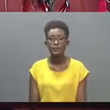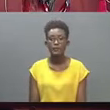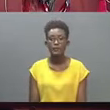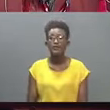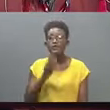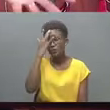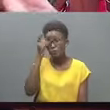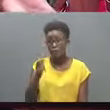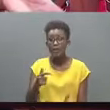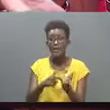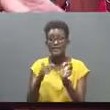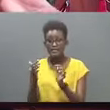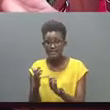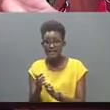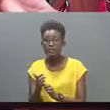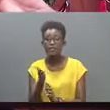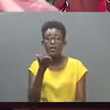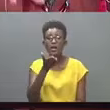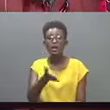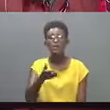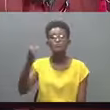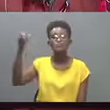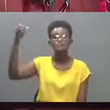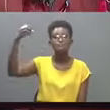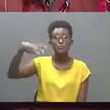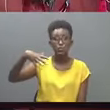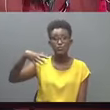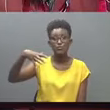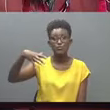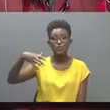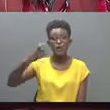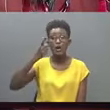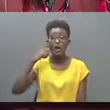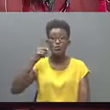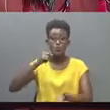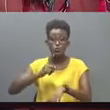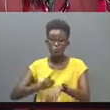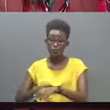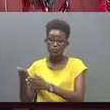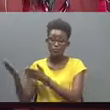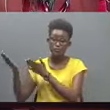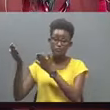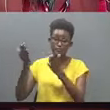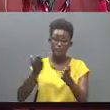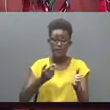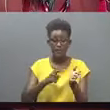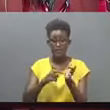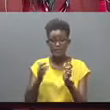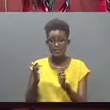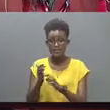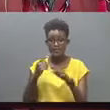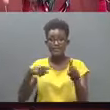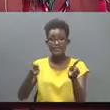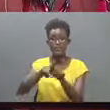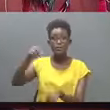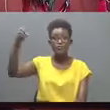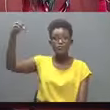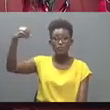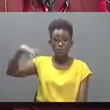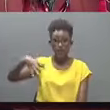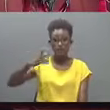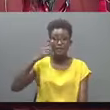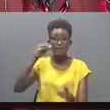Because Jesus is the light. Kuko Yesu niwe mucyo. And when we bring Jesus as the light of the world,